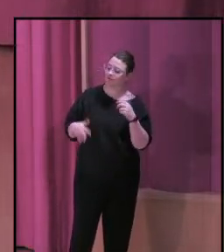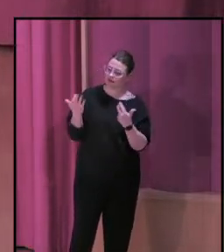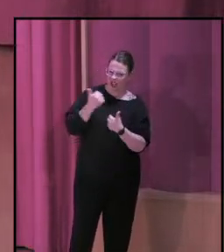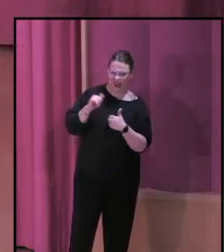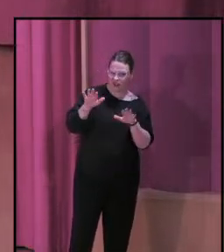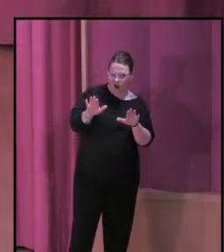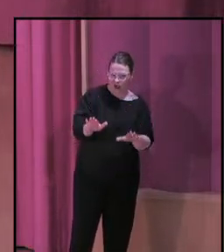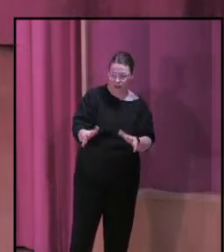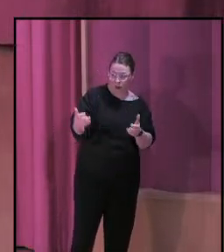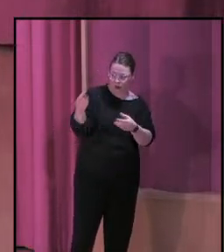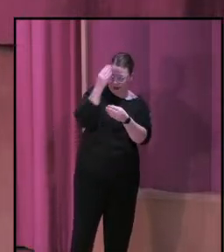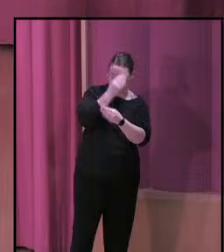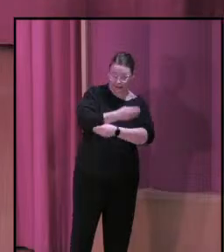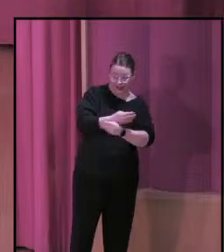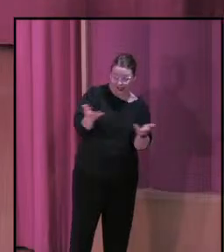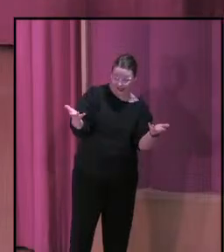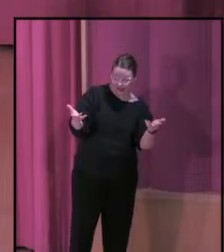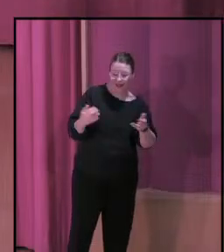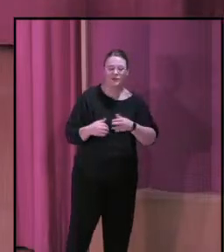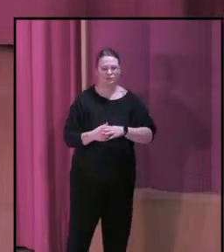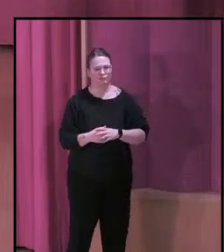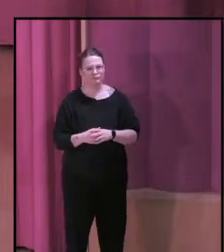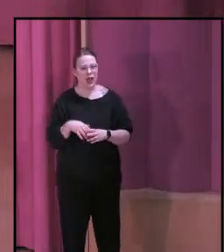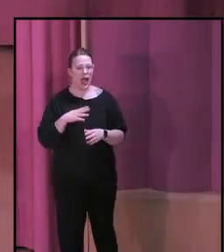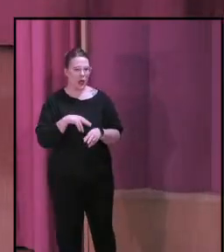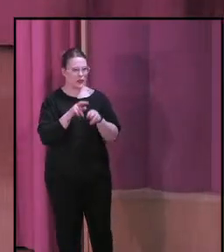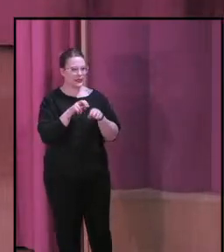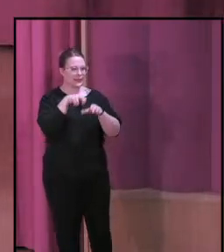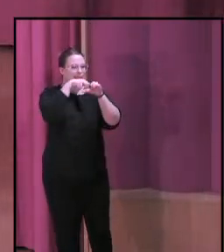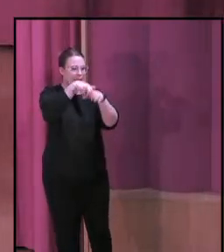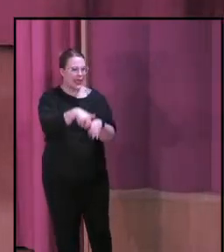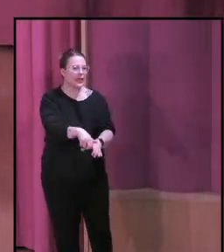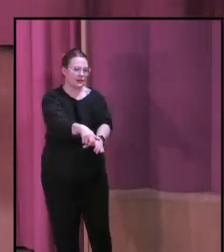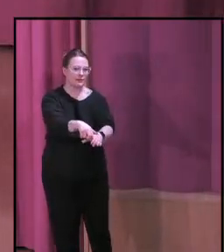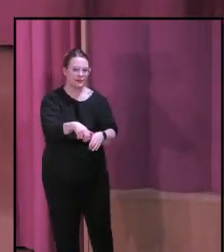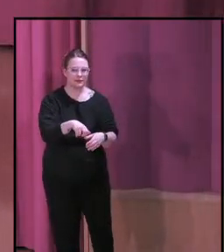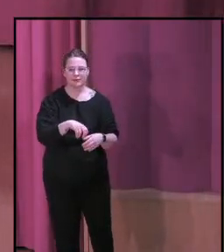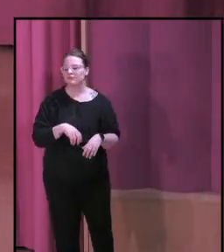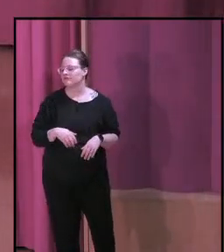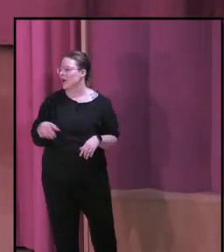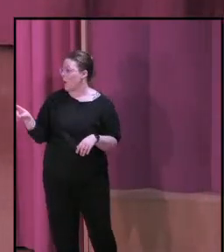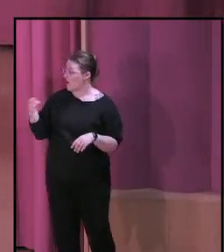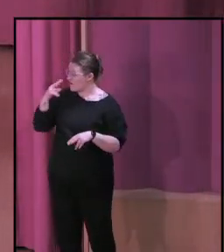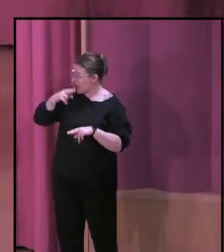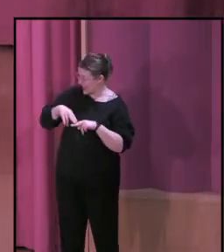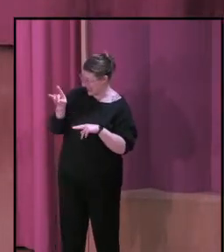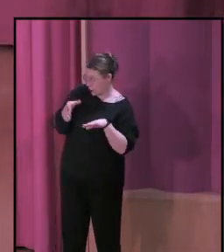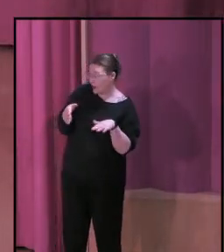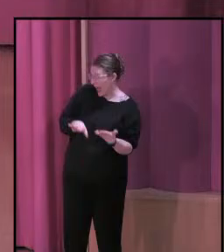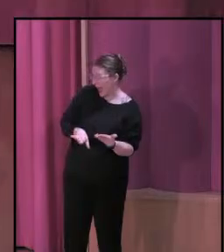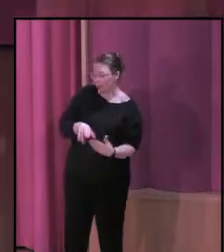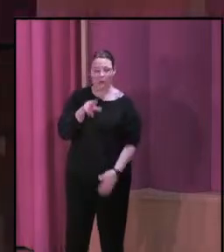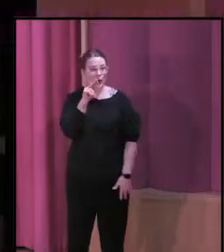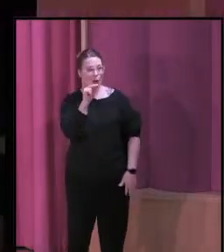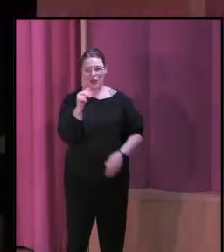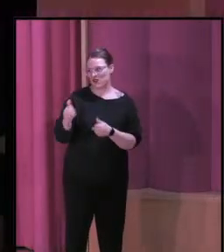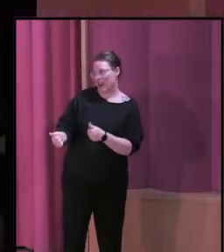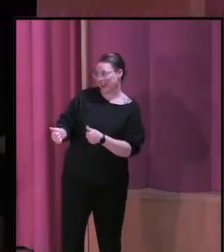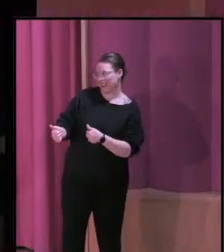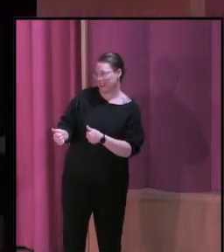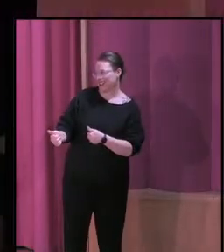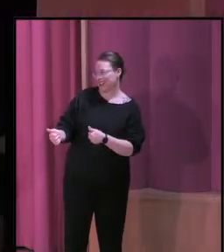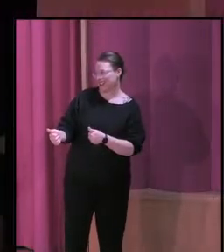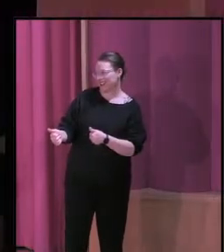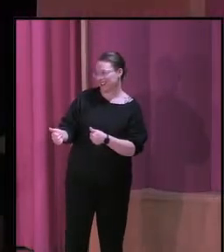awesome we should all know about? Yeah, I was going sledding. Sledding. I love sledding. Did you die? No. Excellent. Up